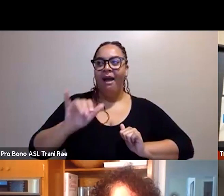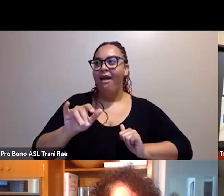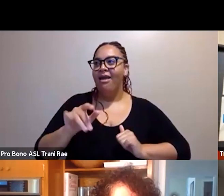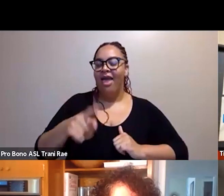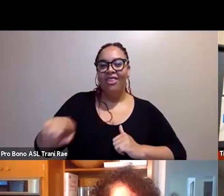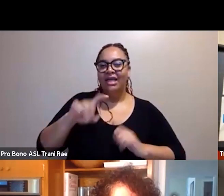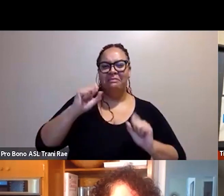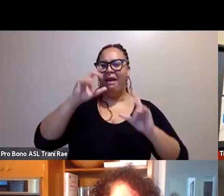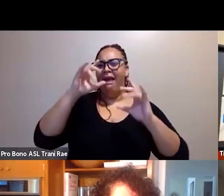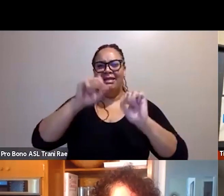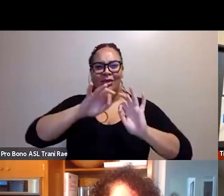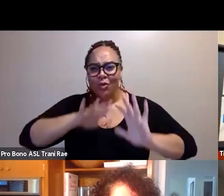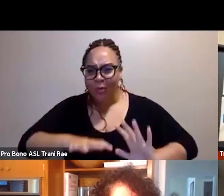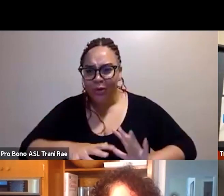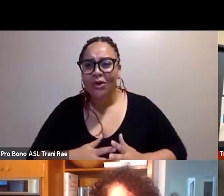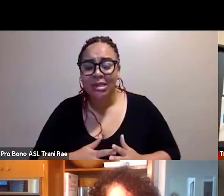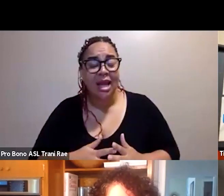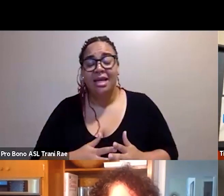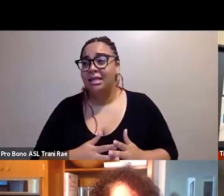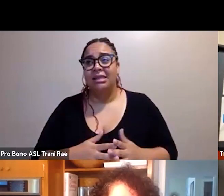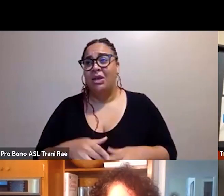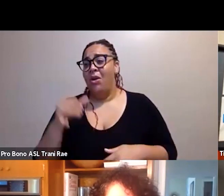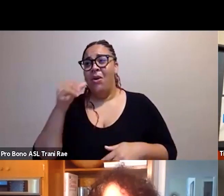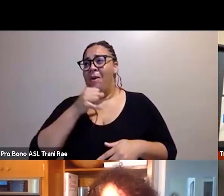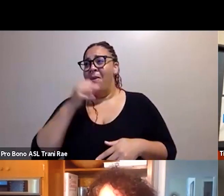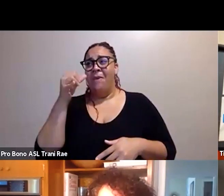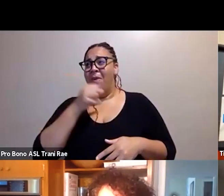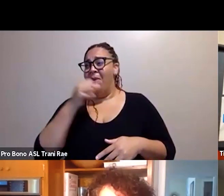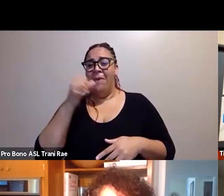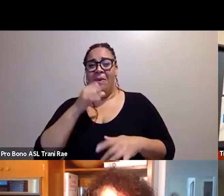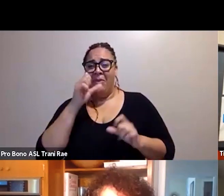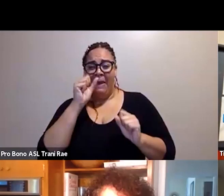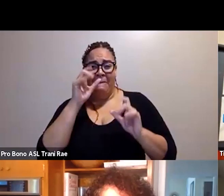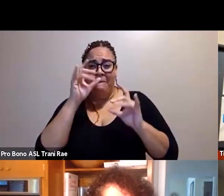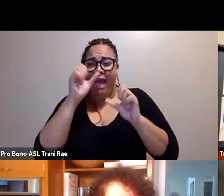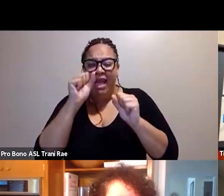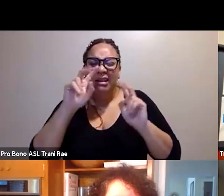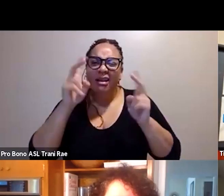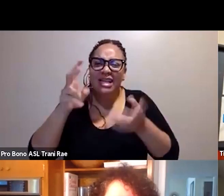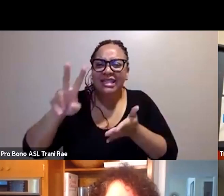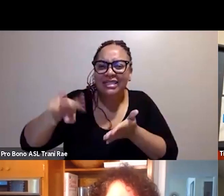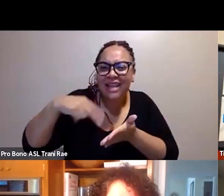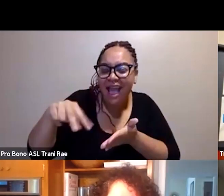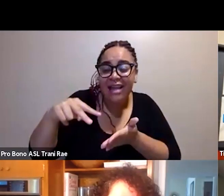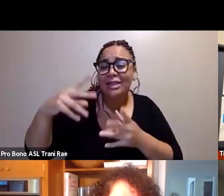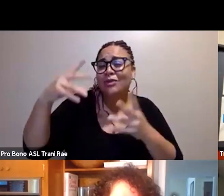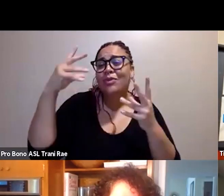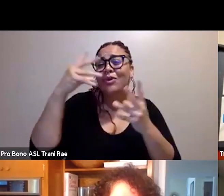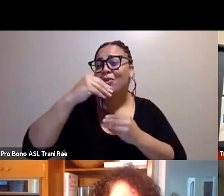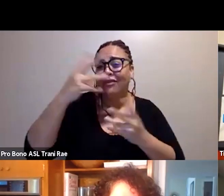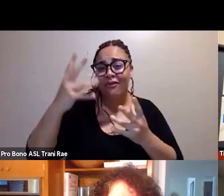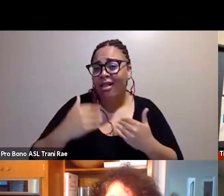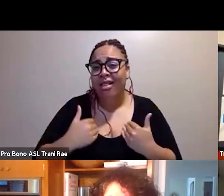spectacular interpreters. And it is this amazing dance and is so beautiful. I